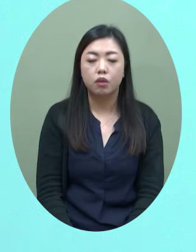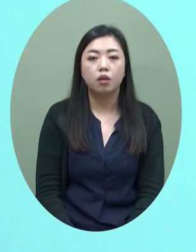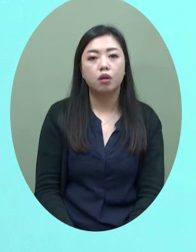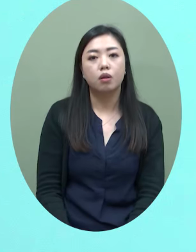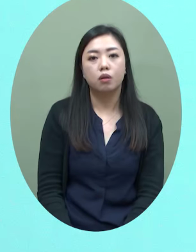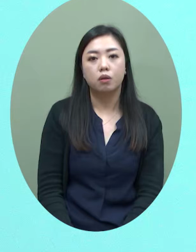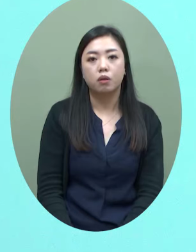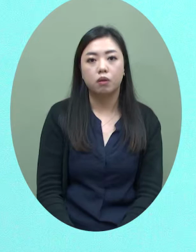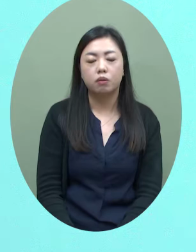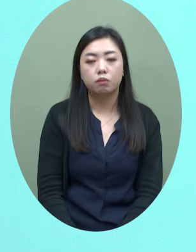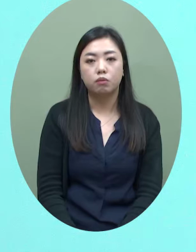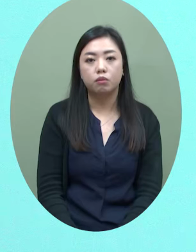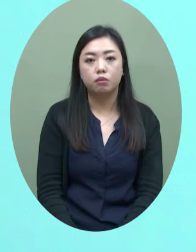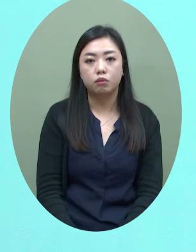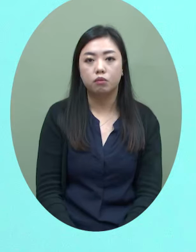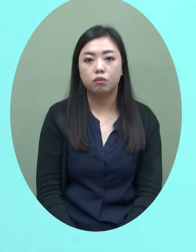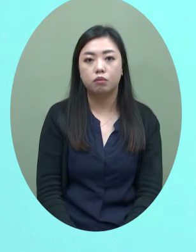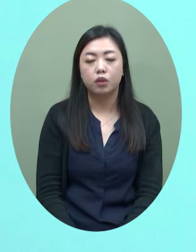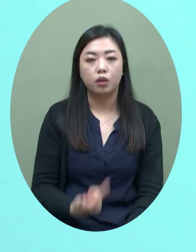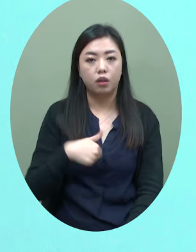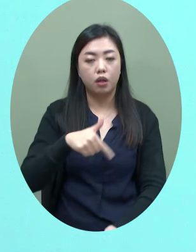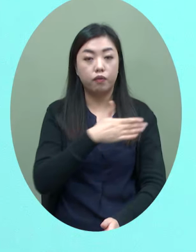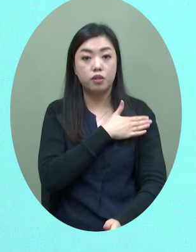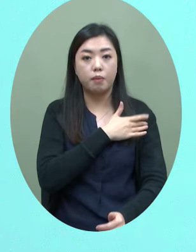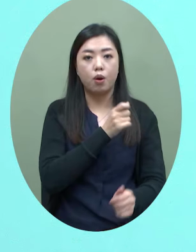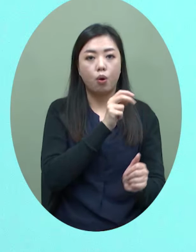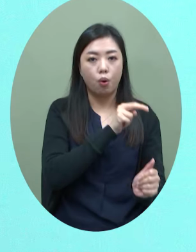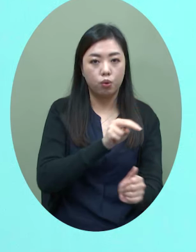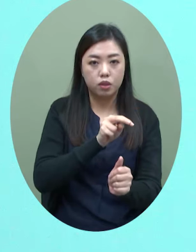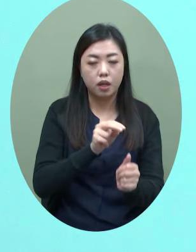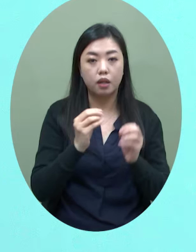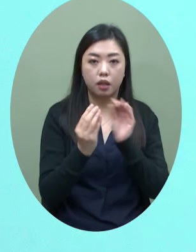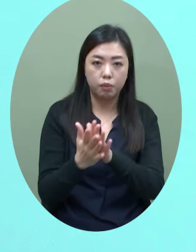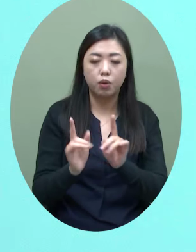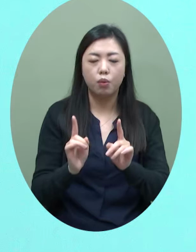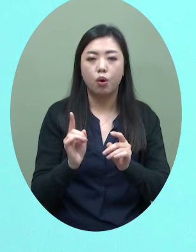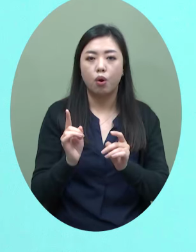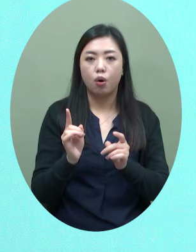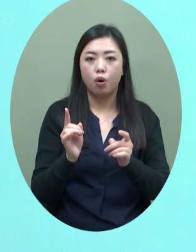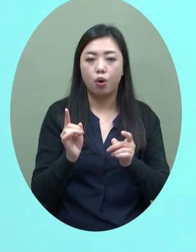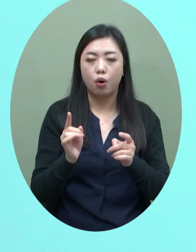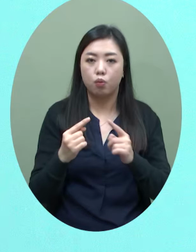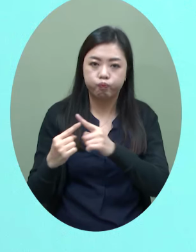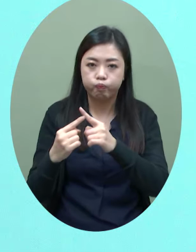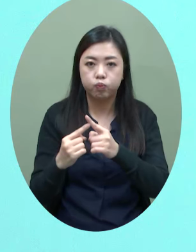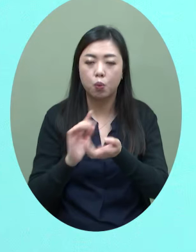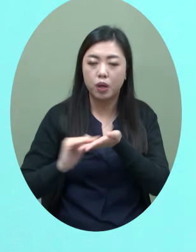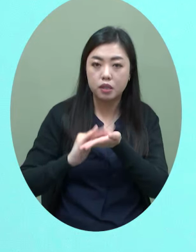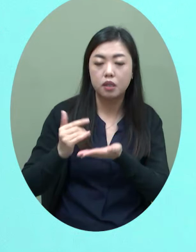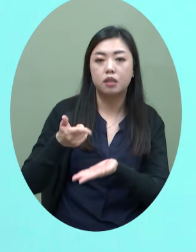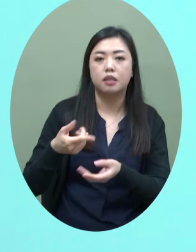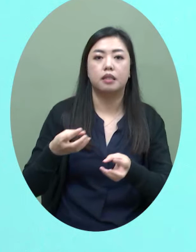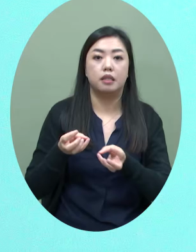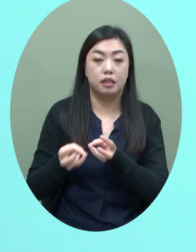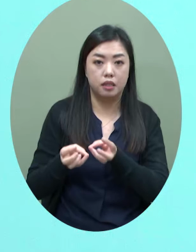we are acting in strict accordance with the law. And everybody is treated equal